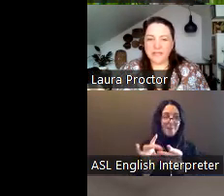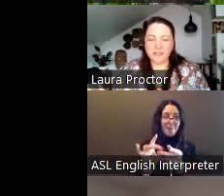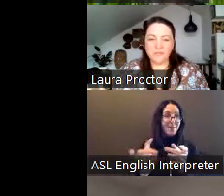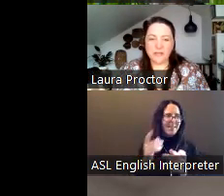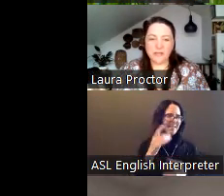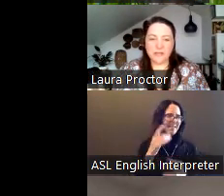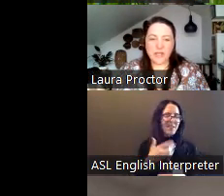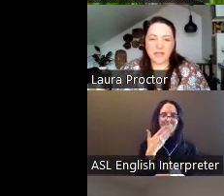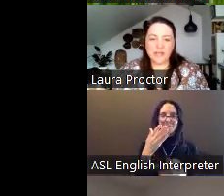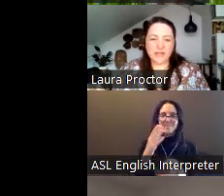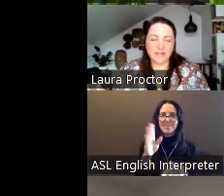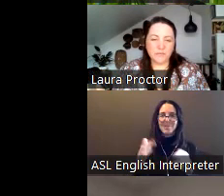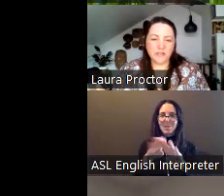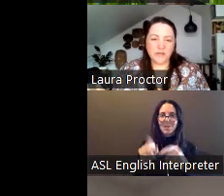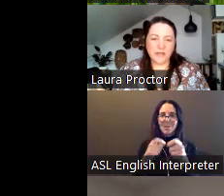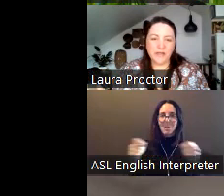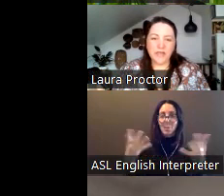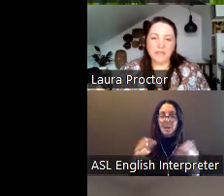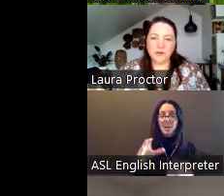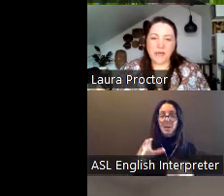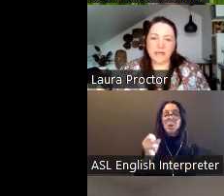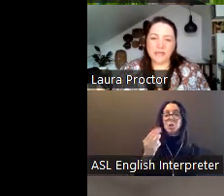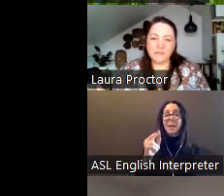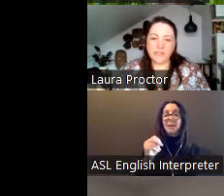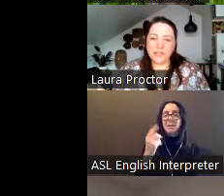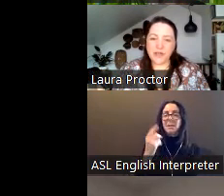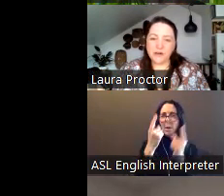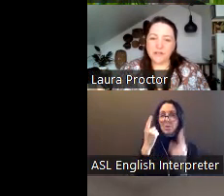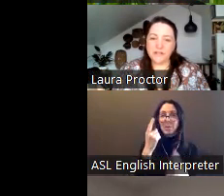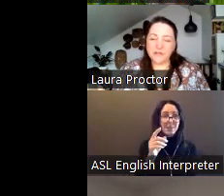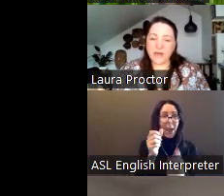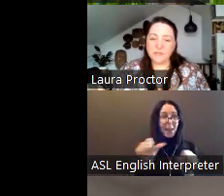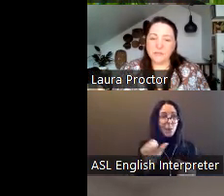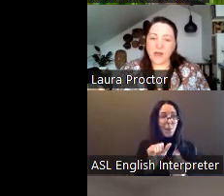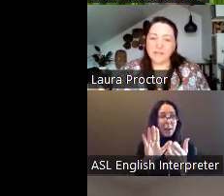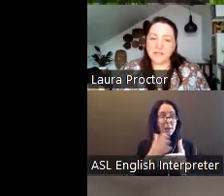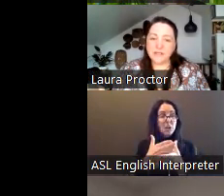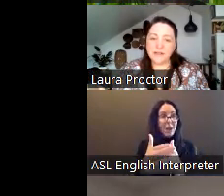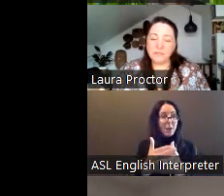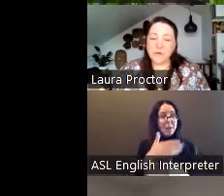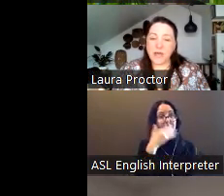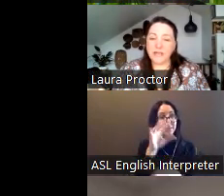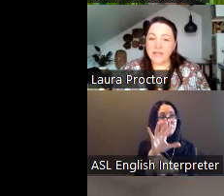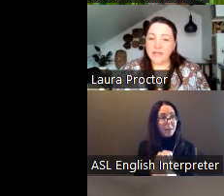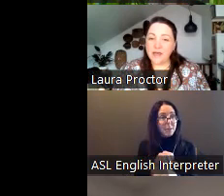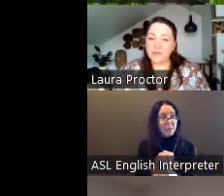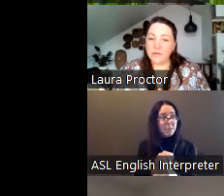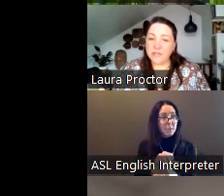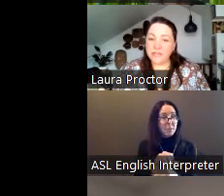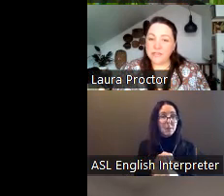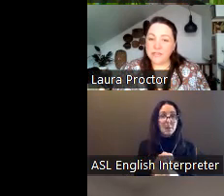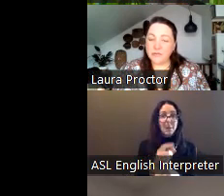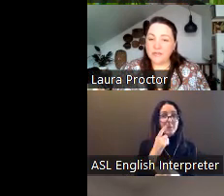out today's session with is Shannon is wondering, is there a mechanism to share this as a best practice modality in